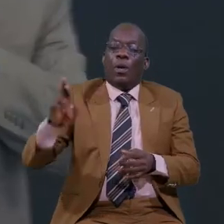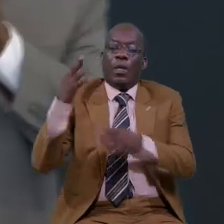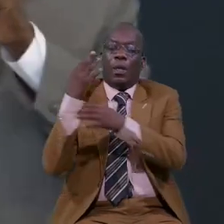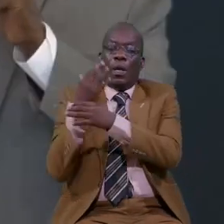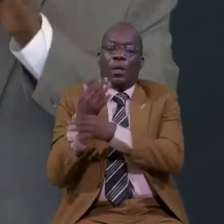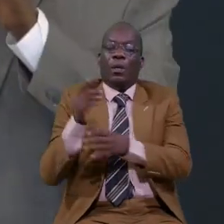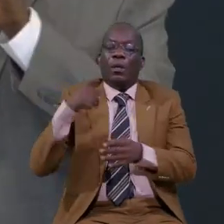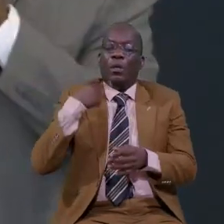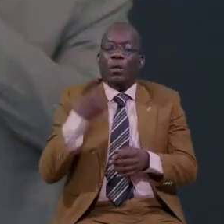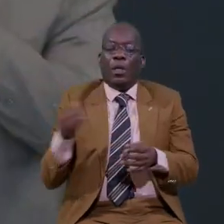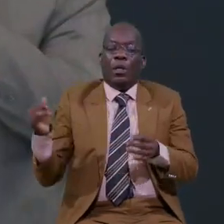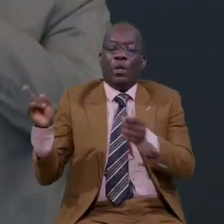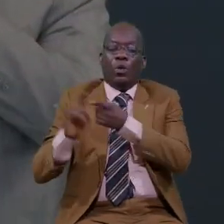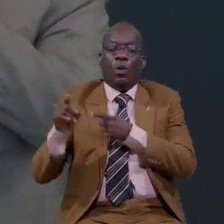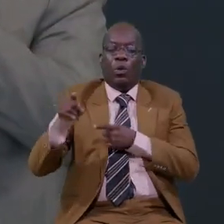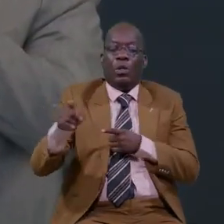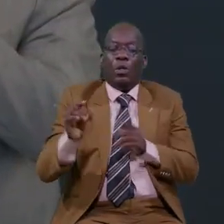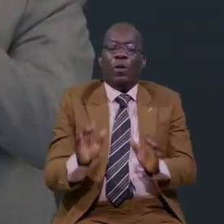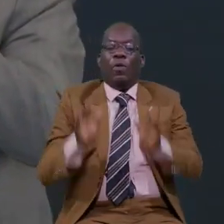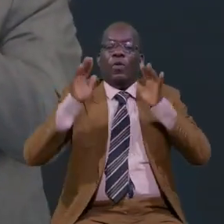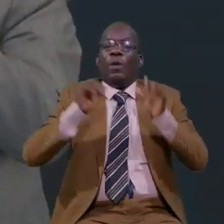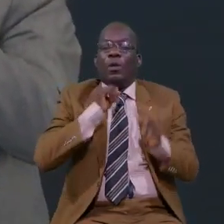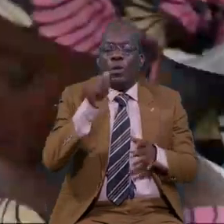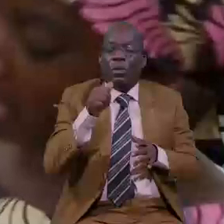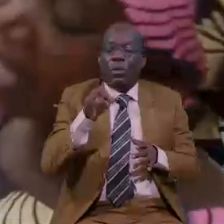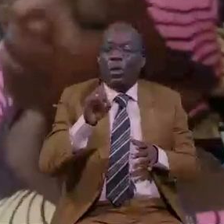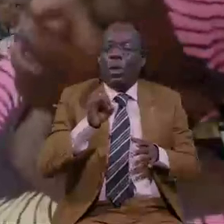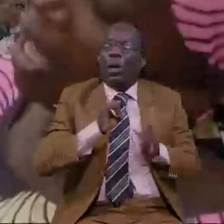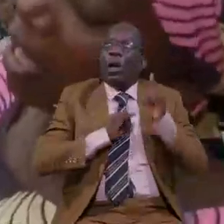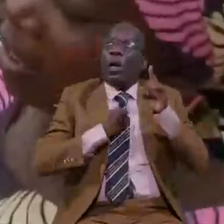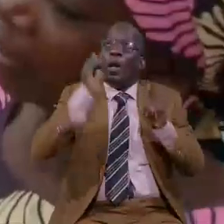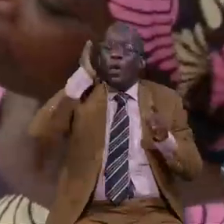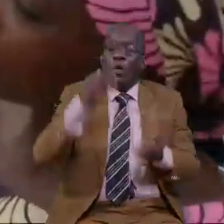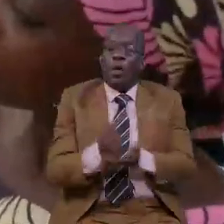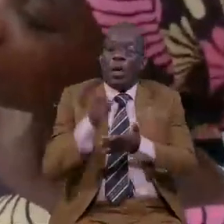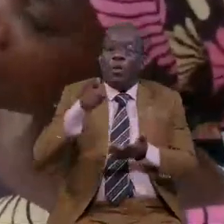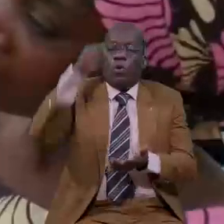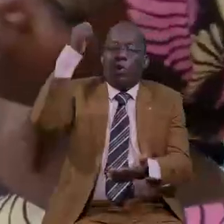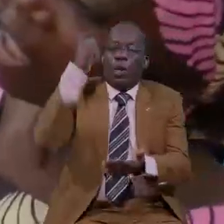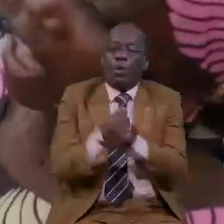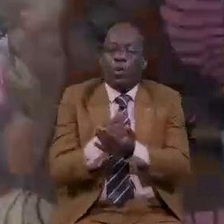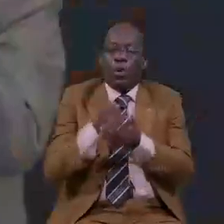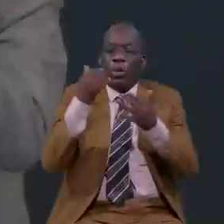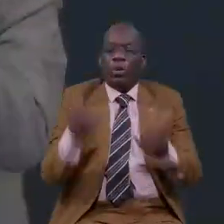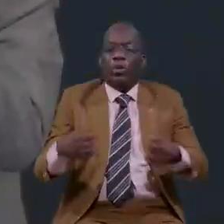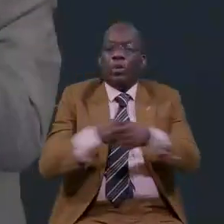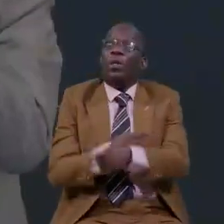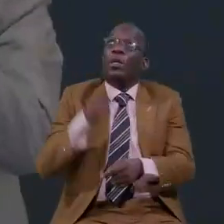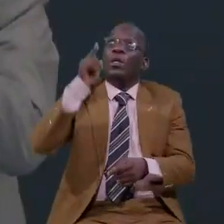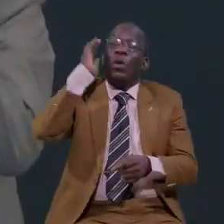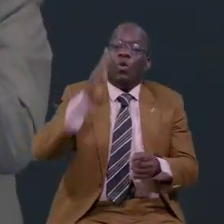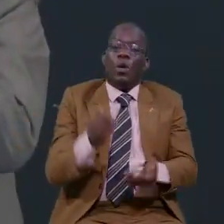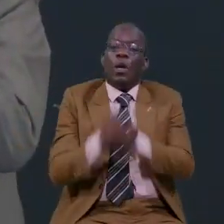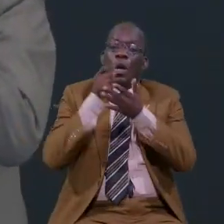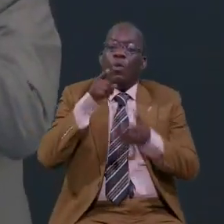thee, fear not, I will help thee. Today, it will help you. Tomorrow, it